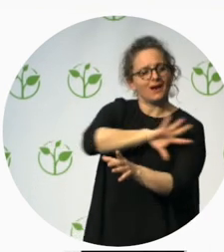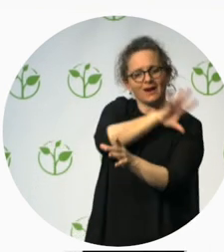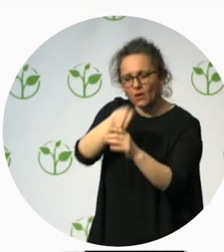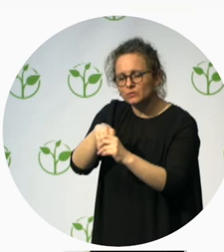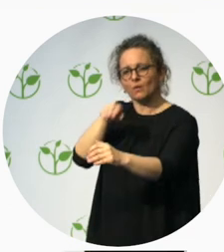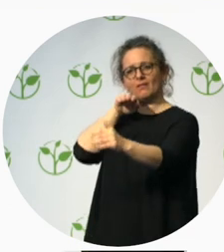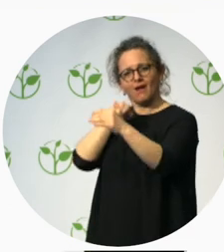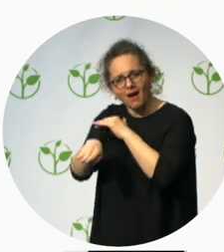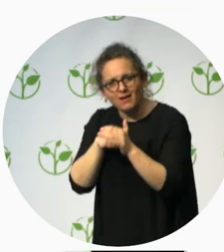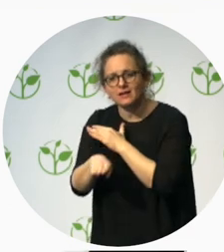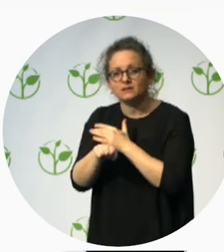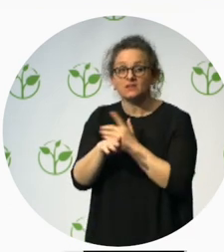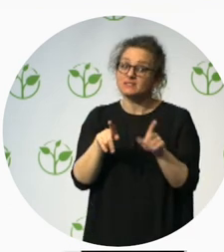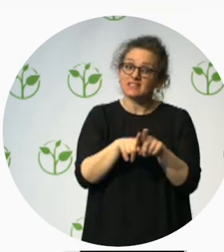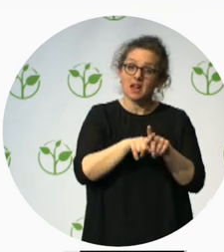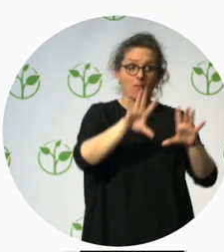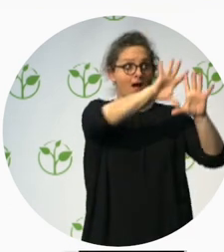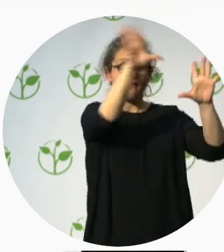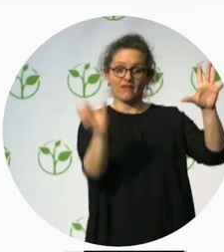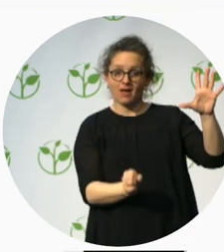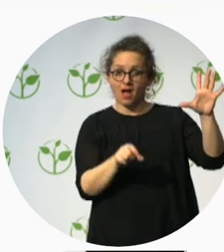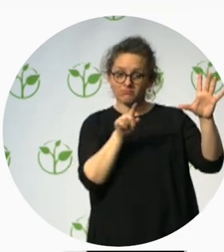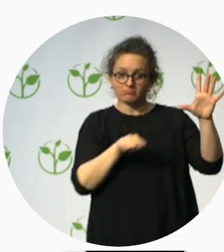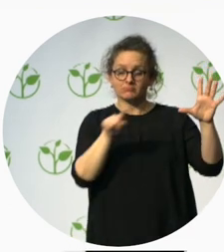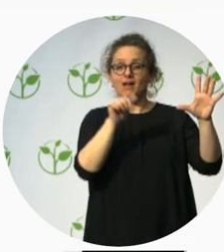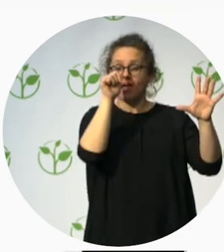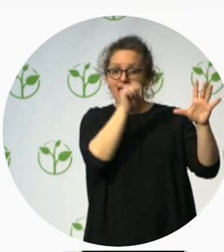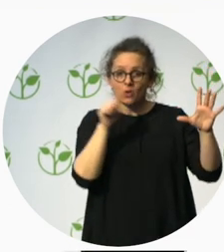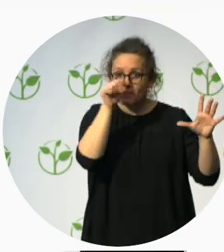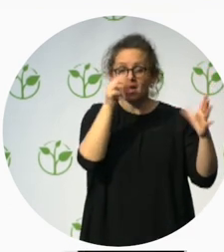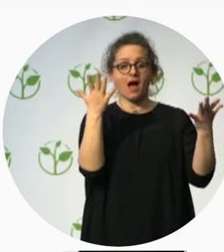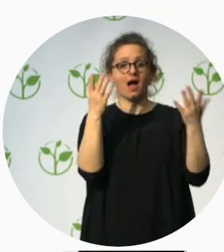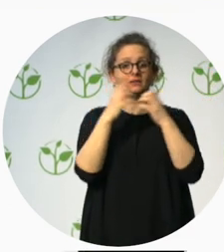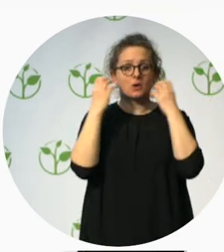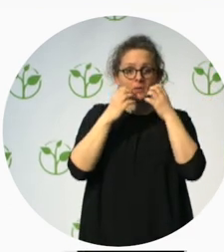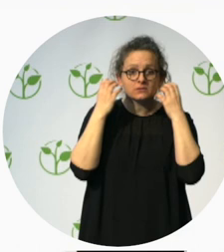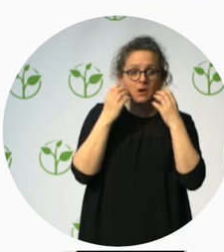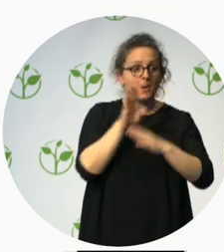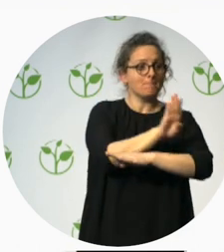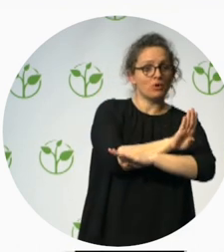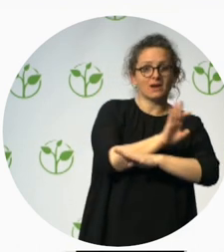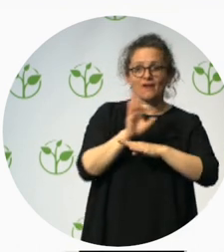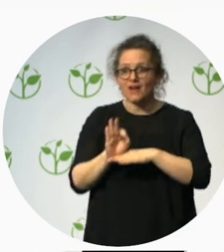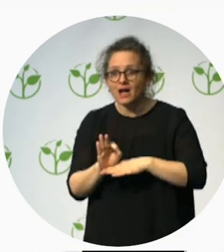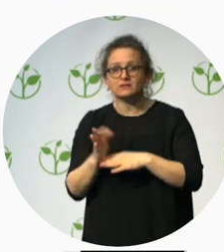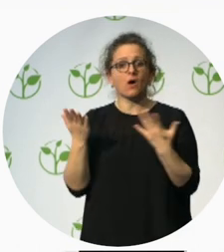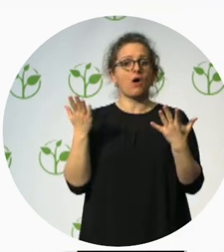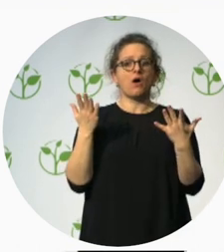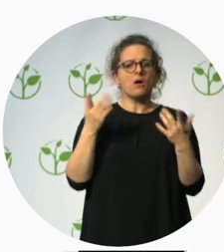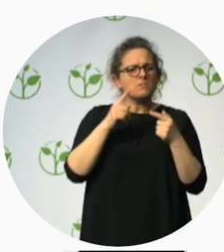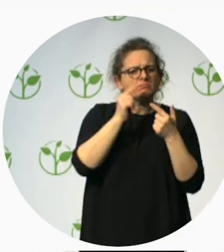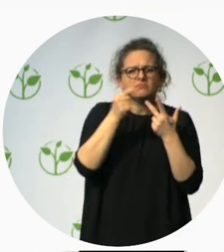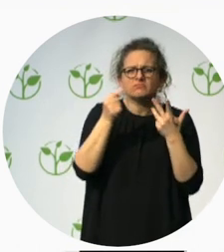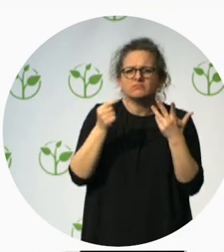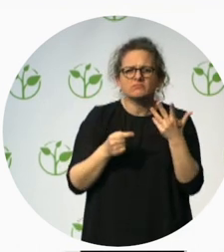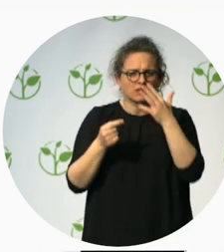many people believe that accessibility is limited to physical environments. For me, as a blind person, for example, it's